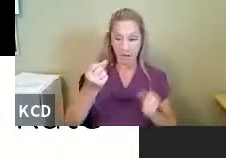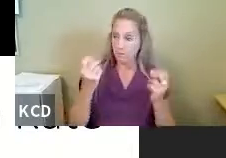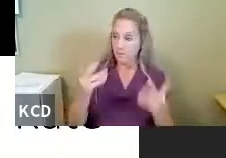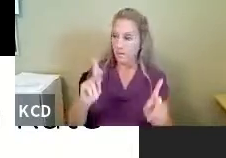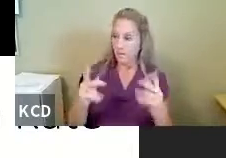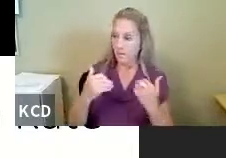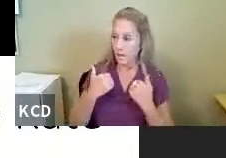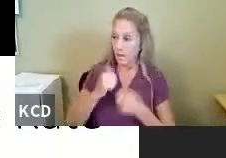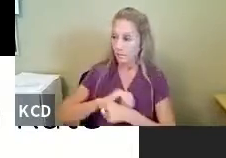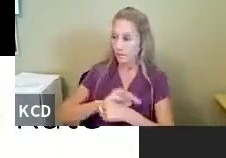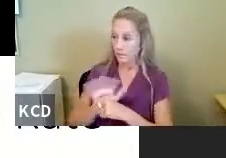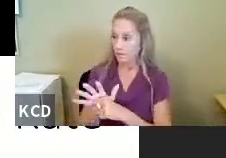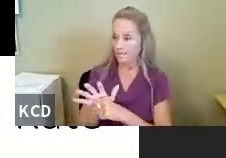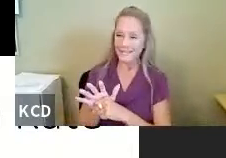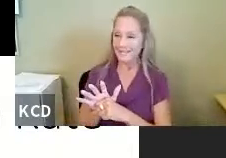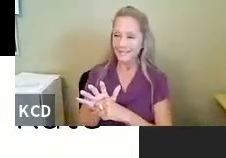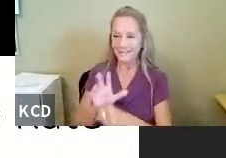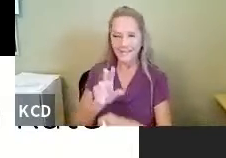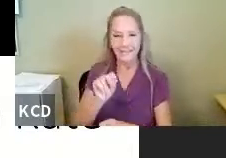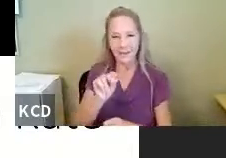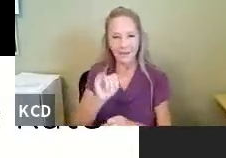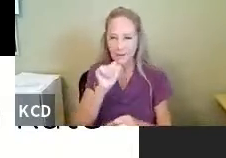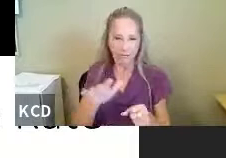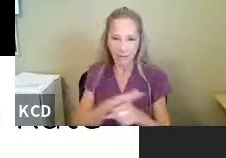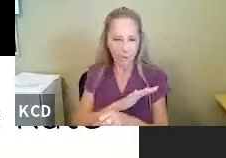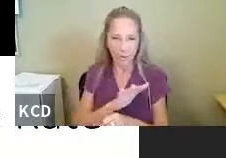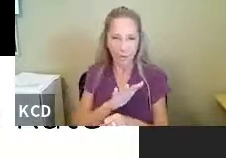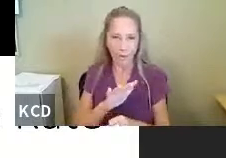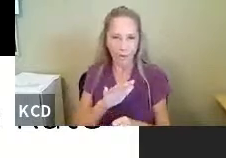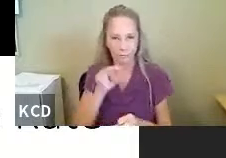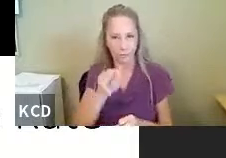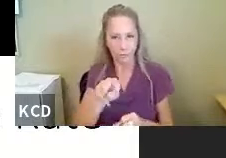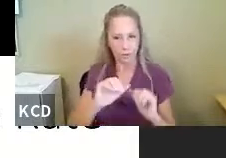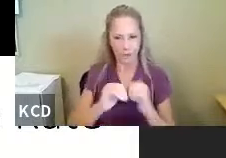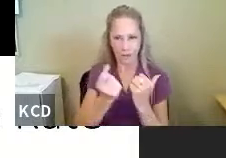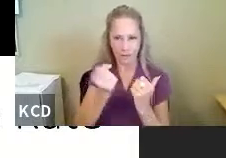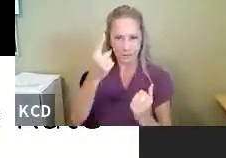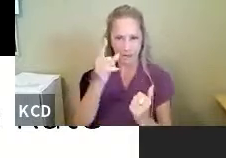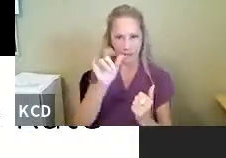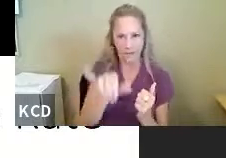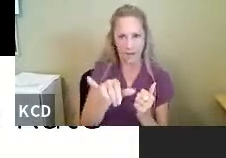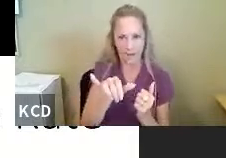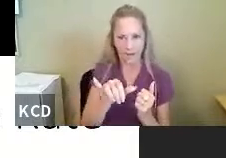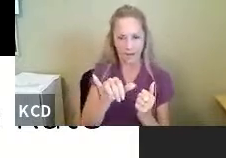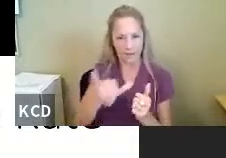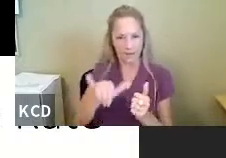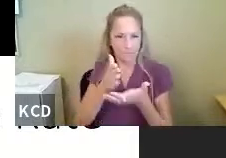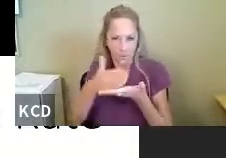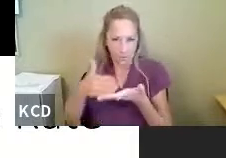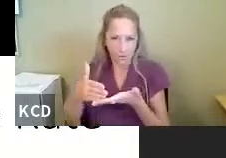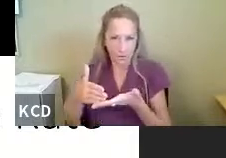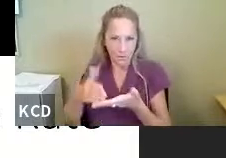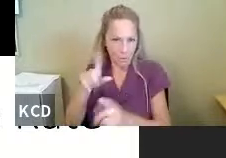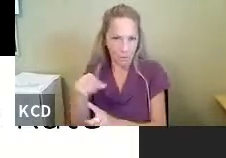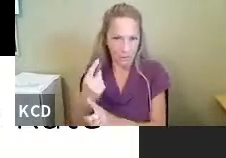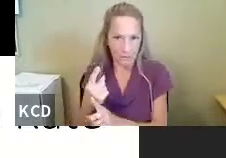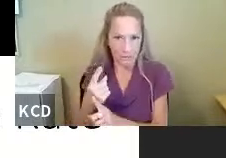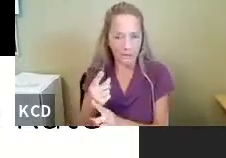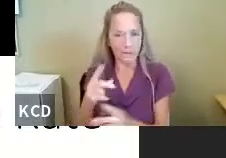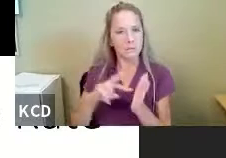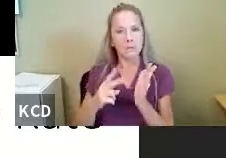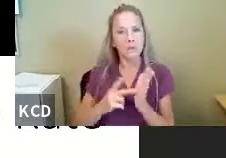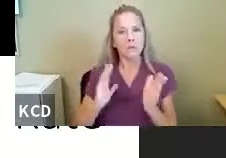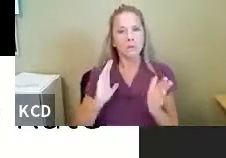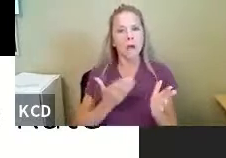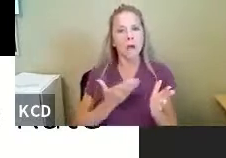situation. But that's part of it. But the other part of it is this is an indication of how well the community as a